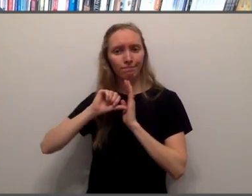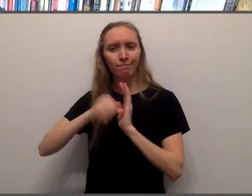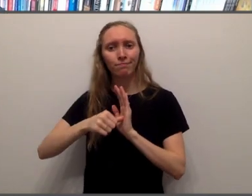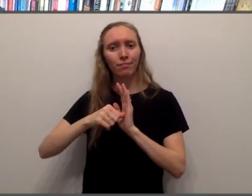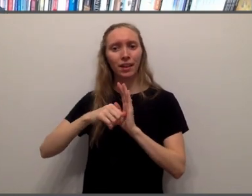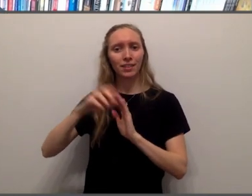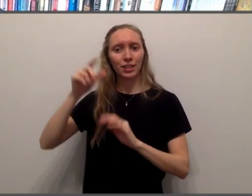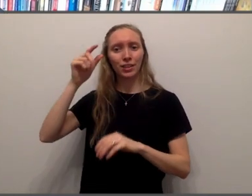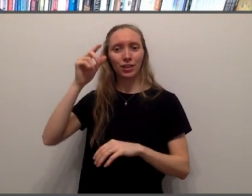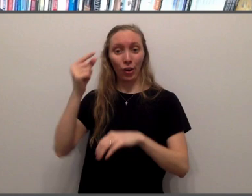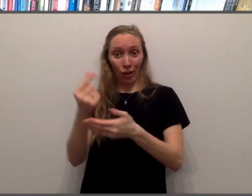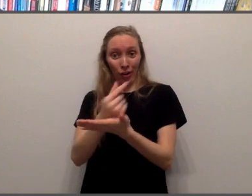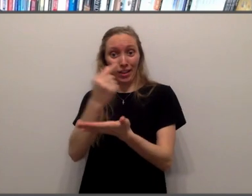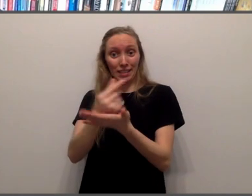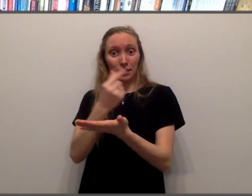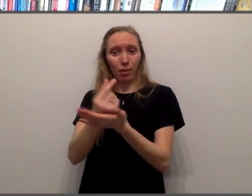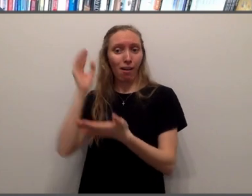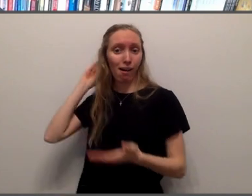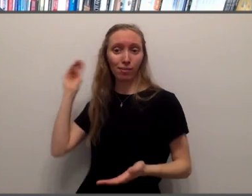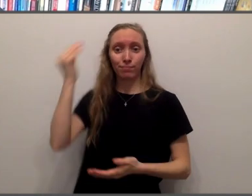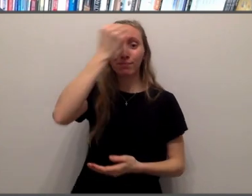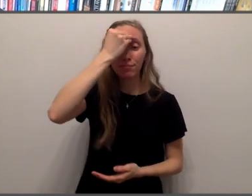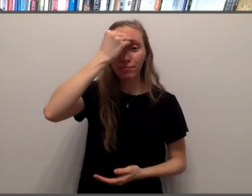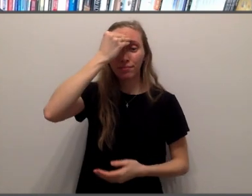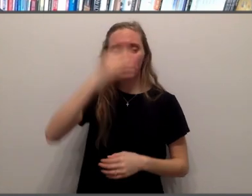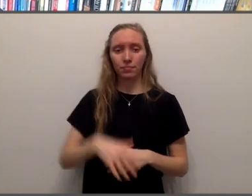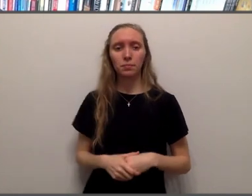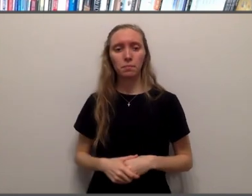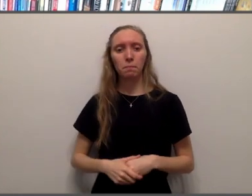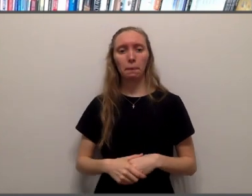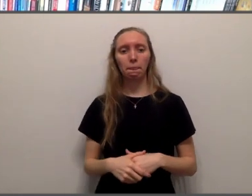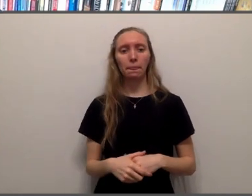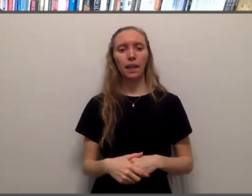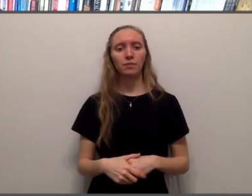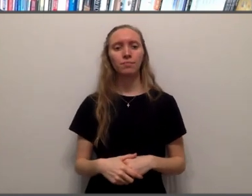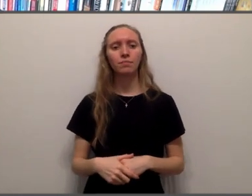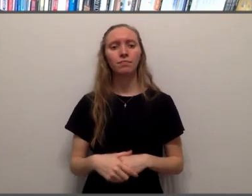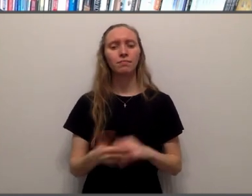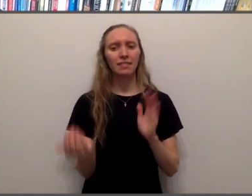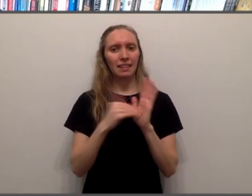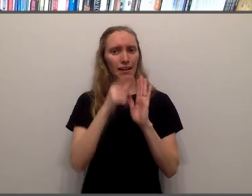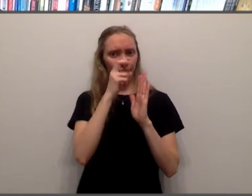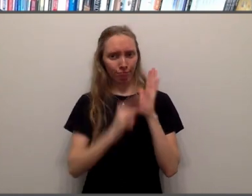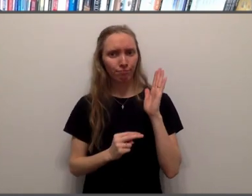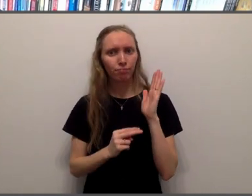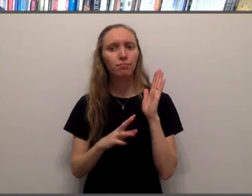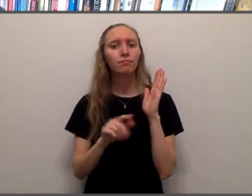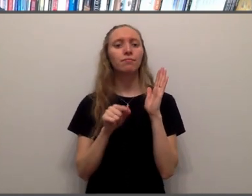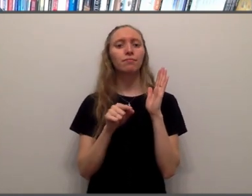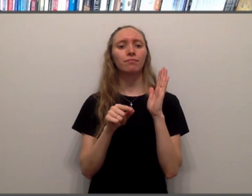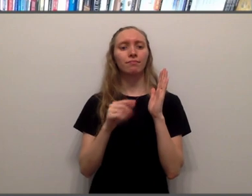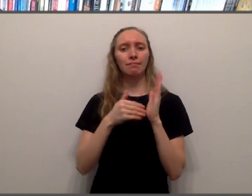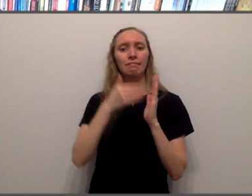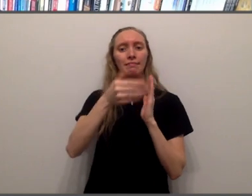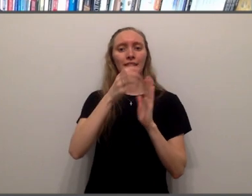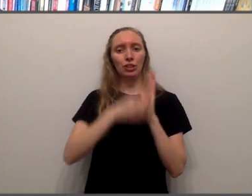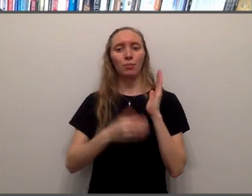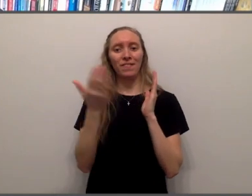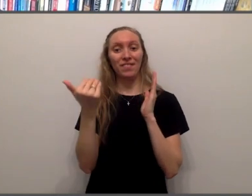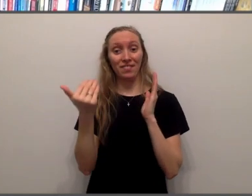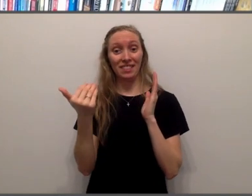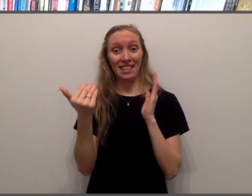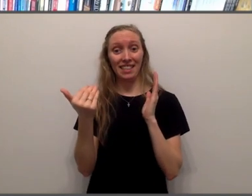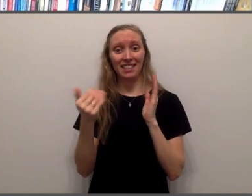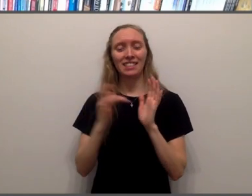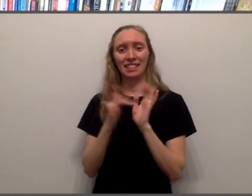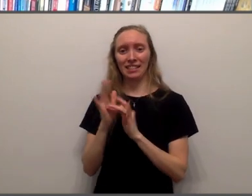read, when Luke records Jesus telling the story about a missing sheep. And in that story, the shepherd goes